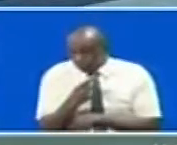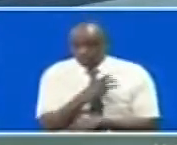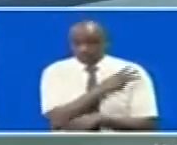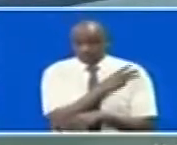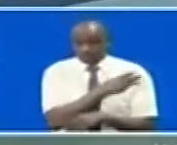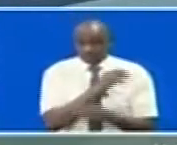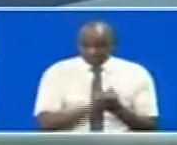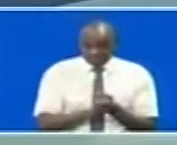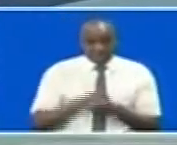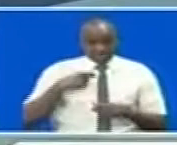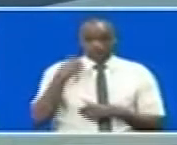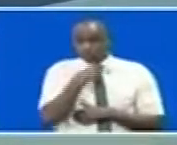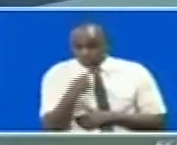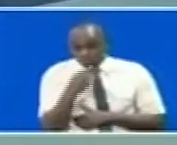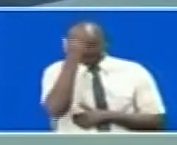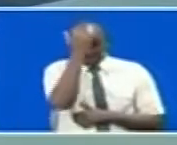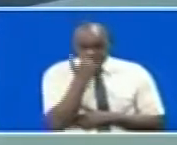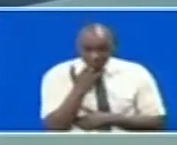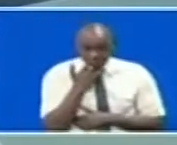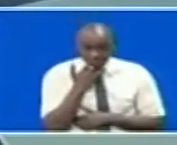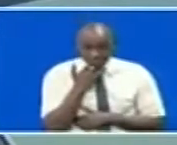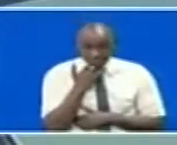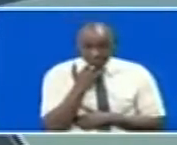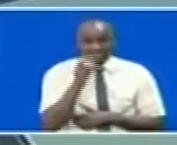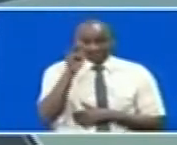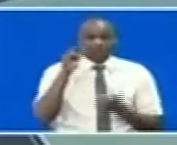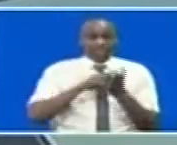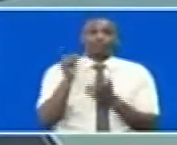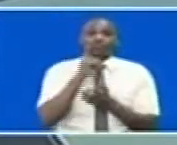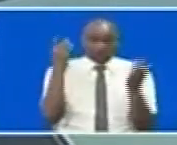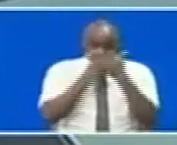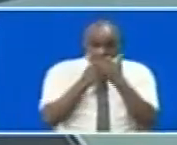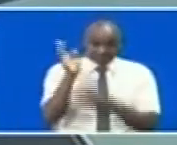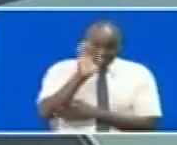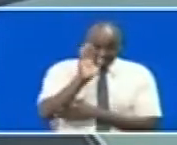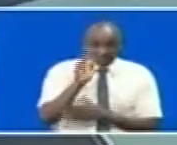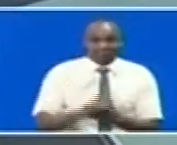tonight was William Silla. And I am Yvonne Okwara Matole. I'll see you again tomorrow night. Bye-bye.